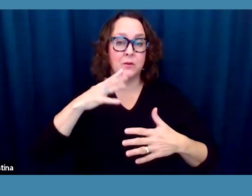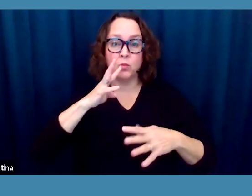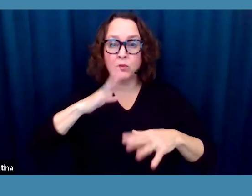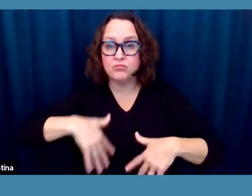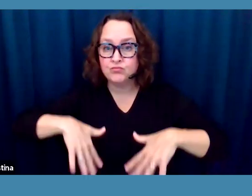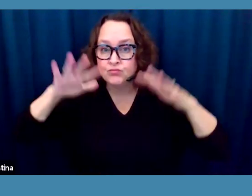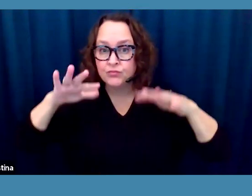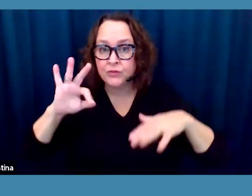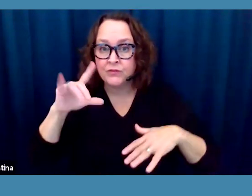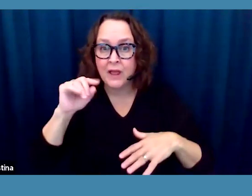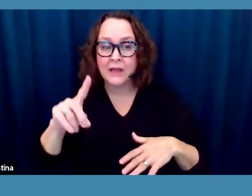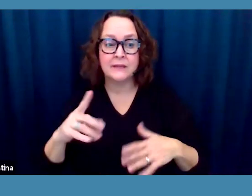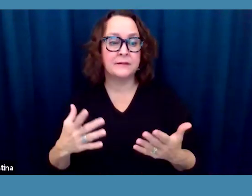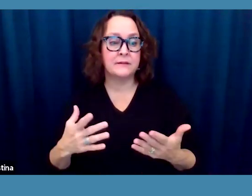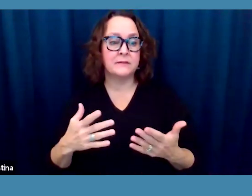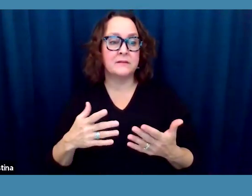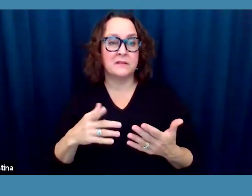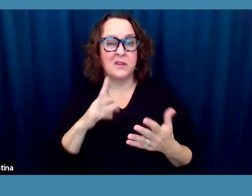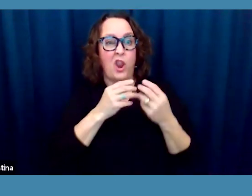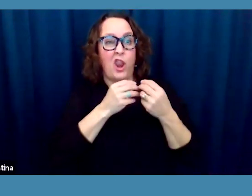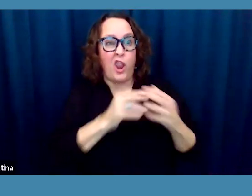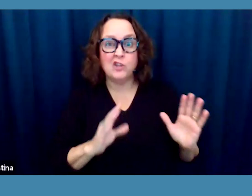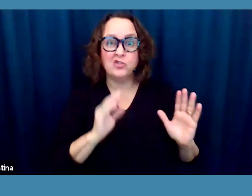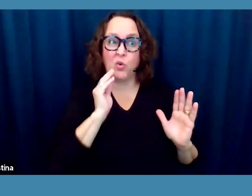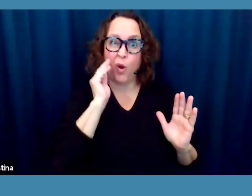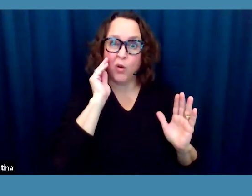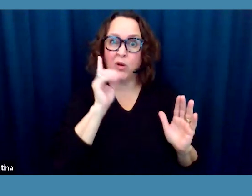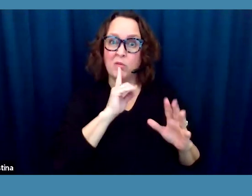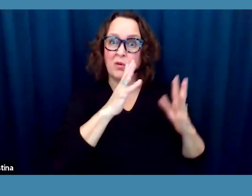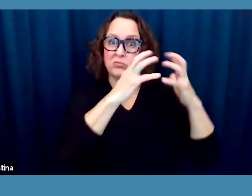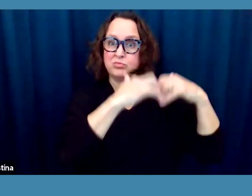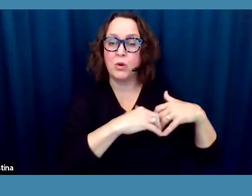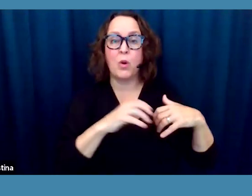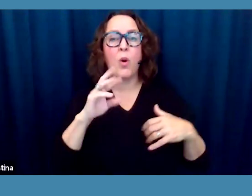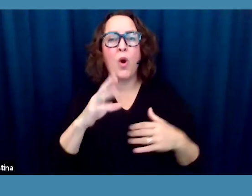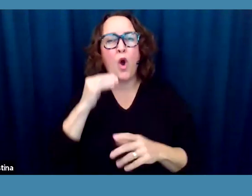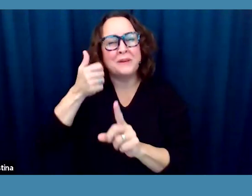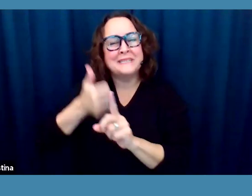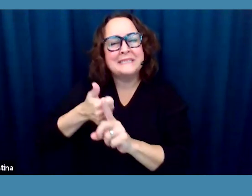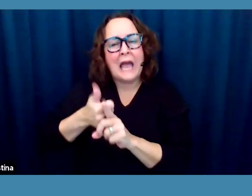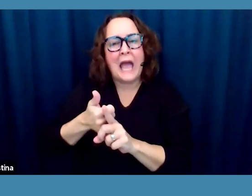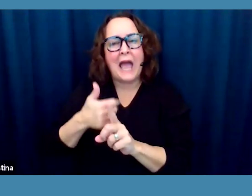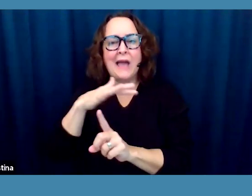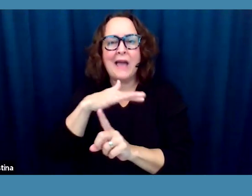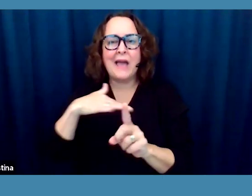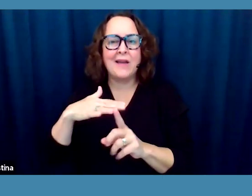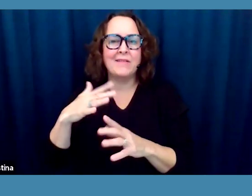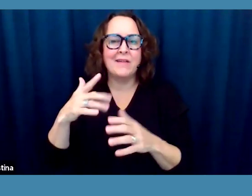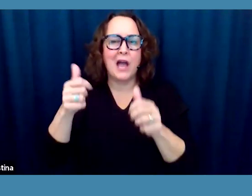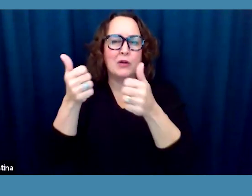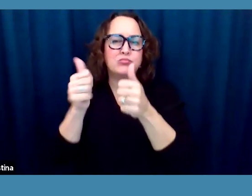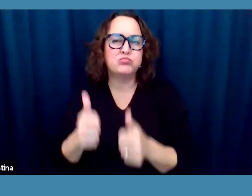related. You've literally lost your home, or the deterioration of the home environment might look like things like,